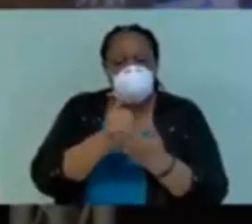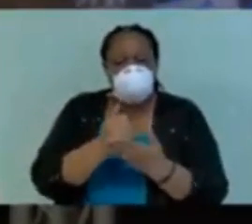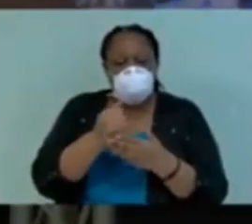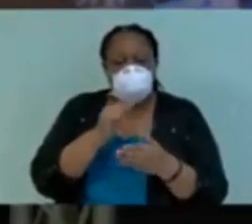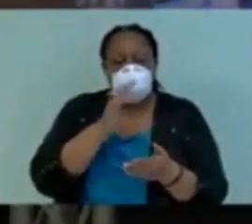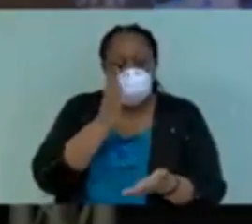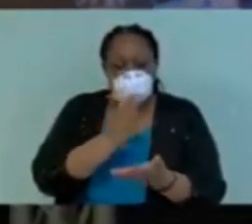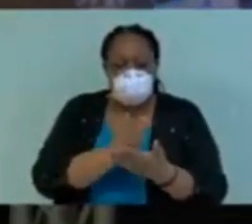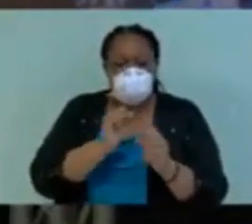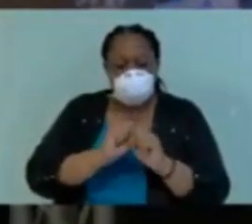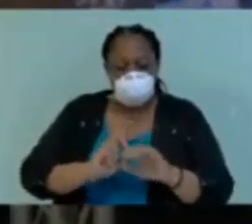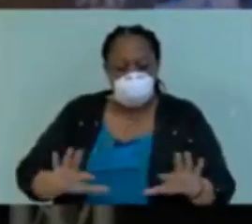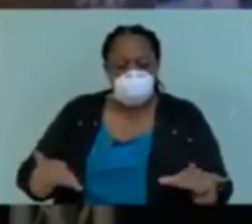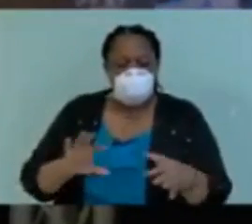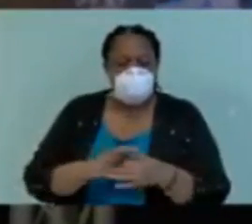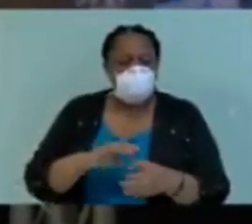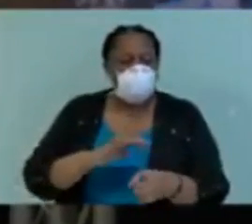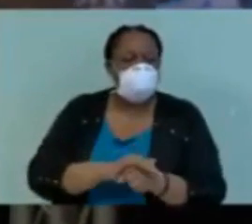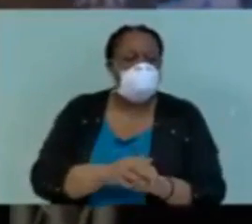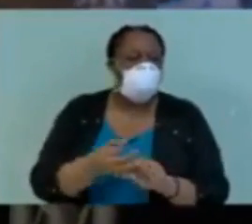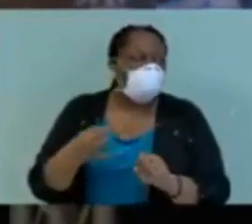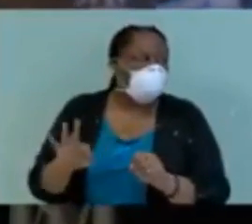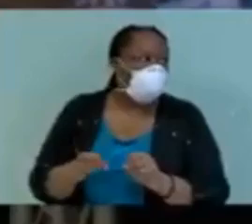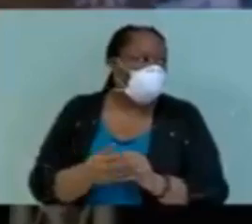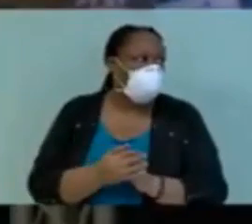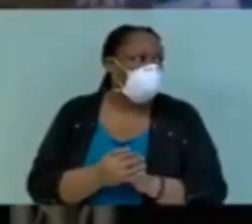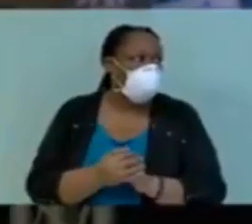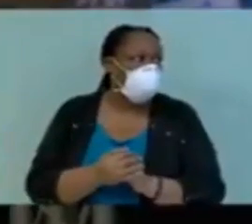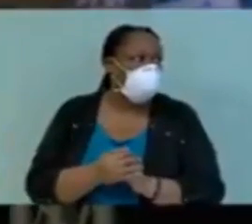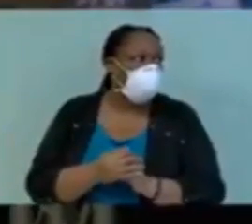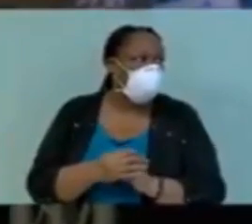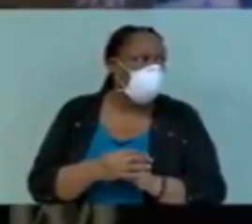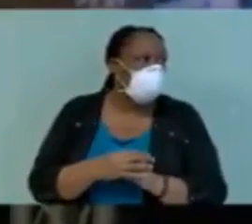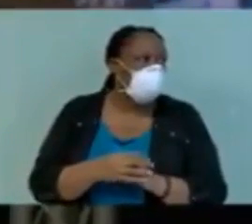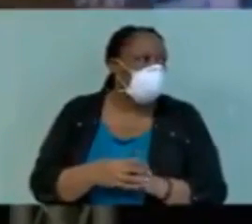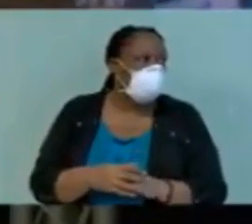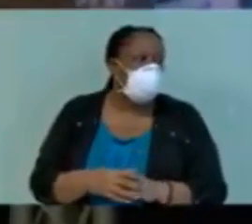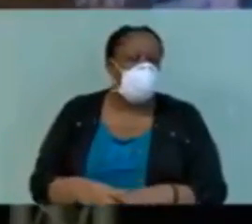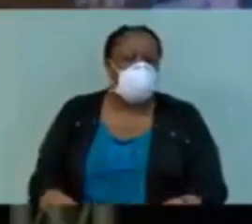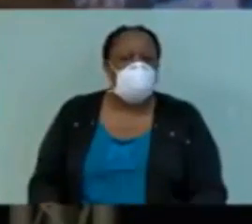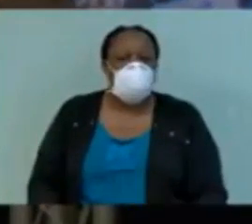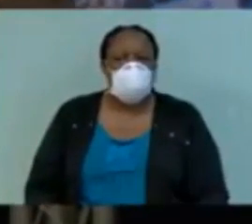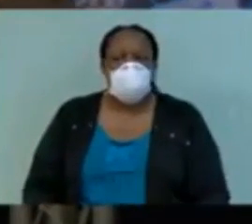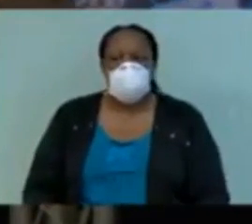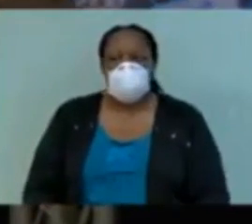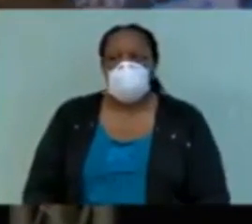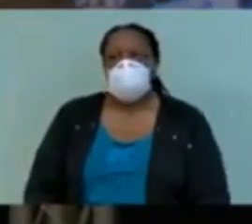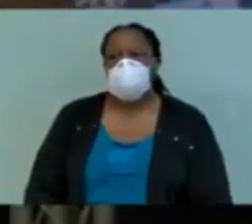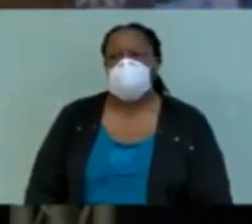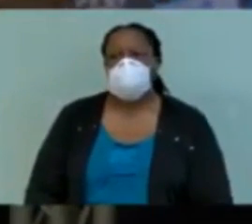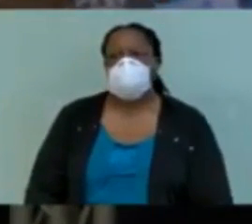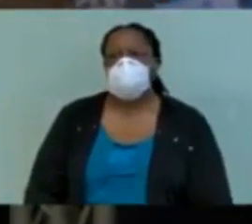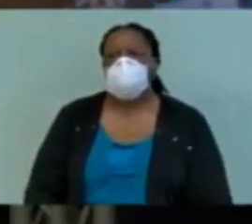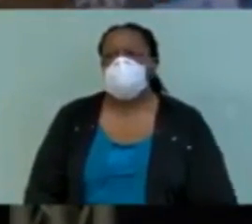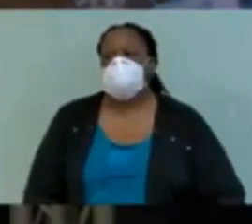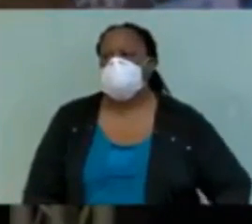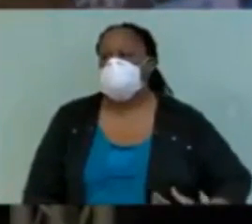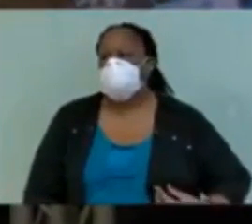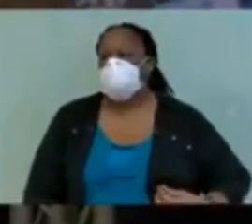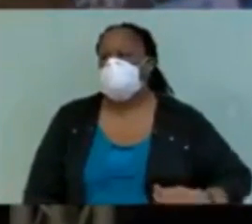the RLB, International Airport, erection of sanitizer station throughout the workspace. 6 feet